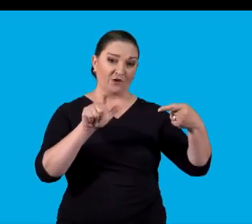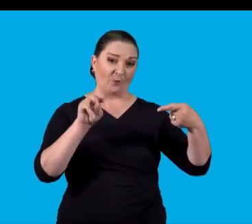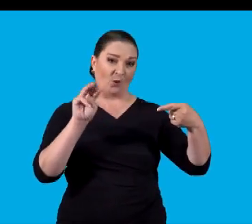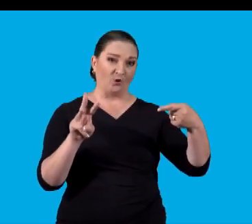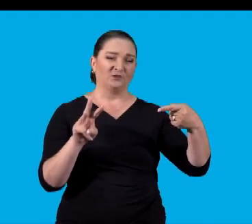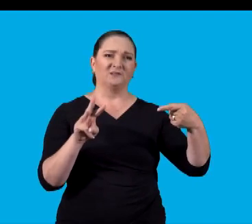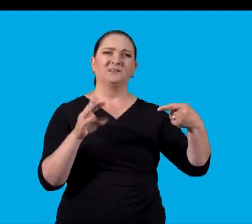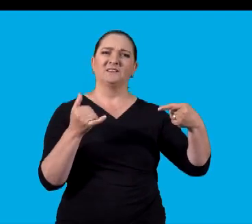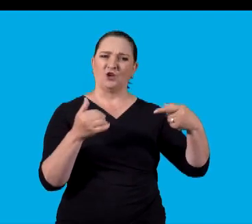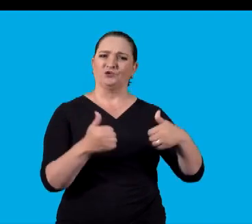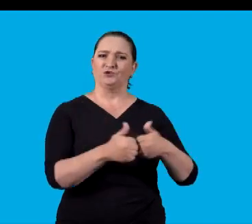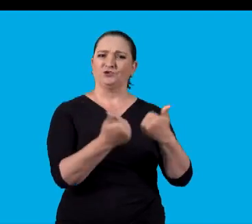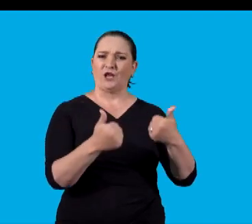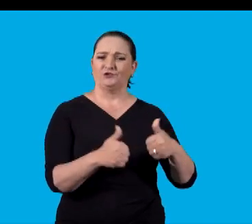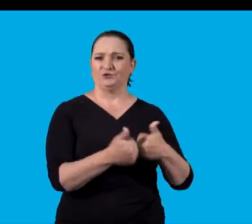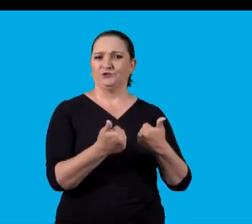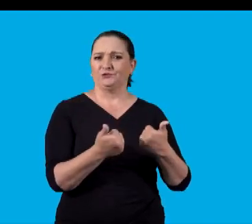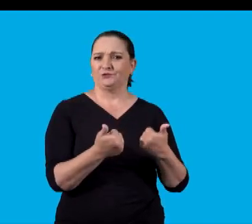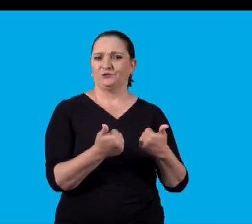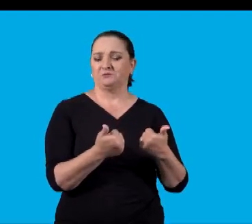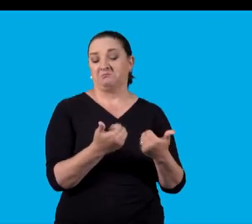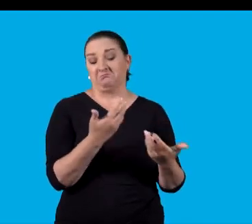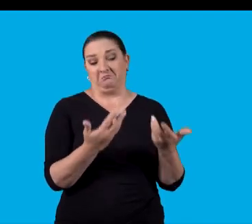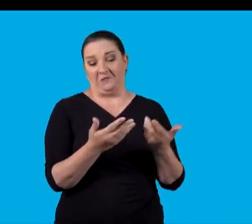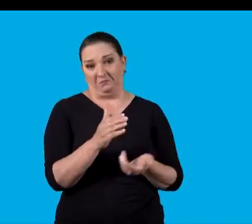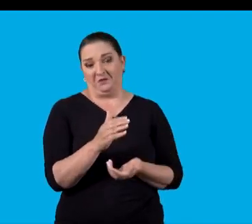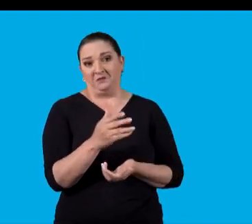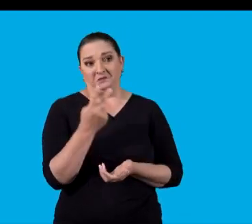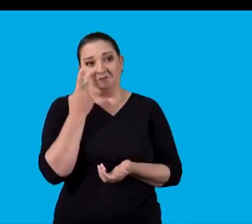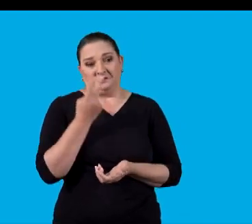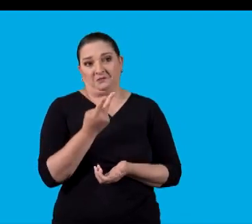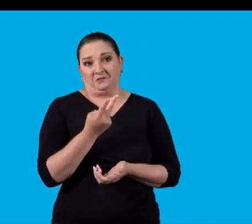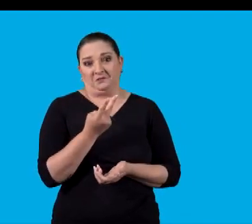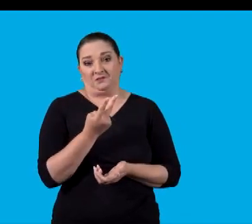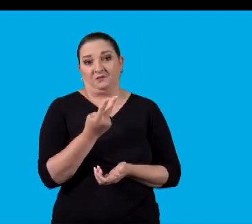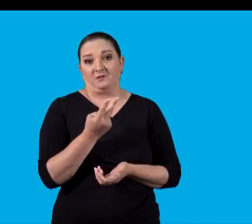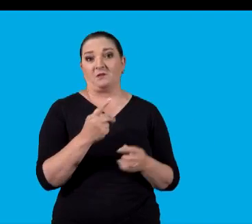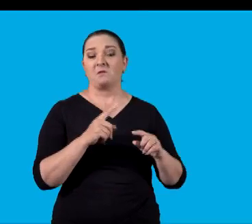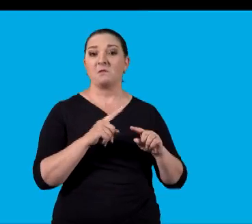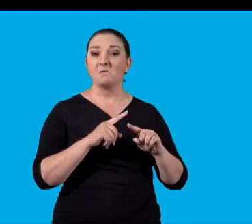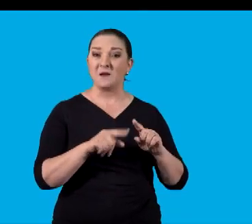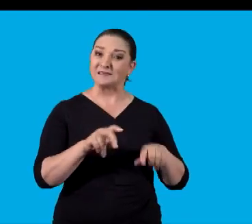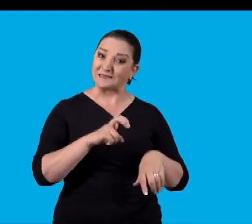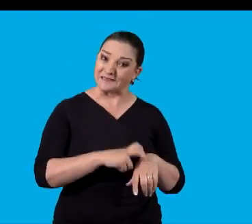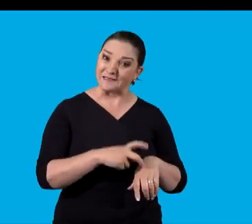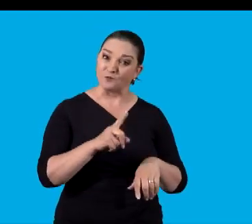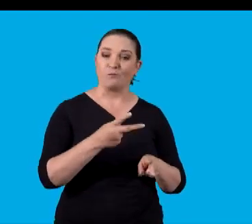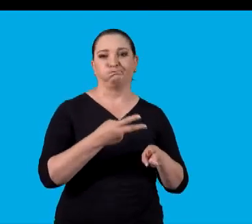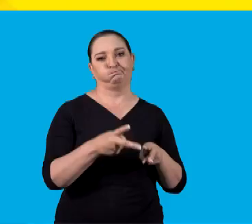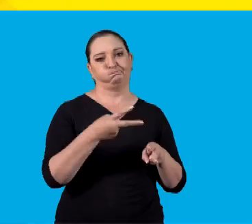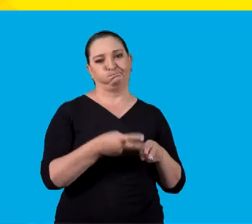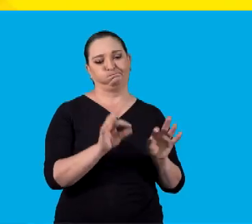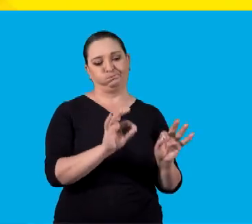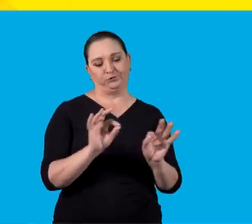On the cash flow from financing activities, there are challenges that you may face if you do